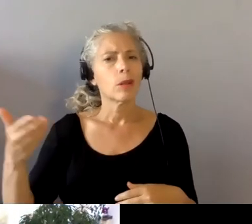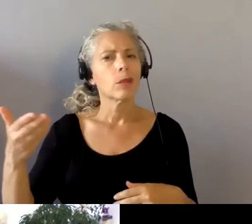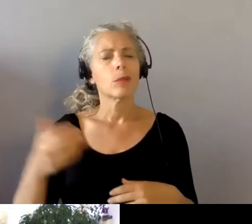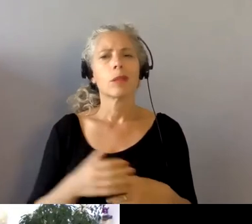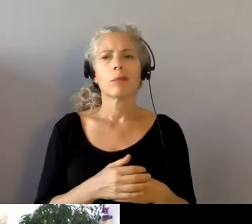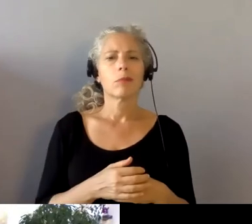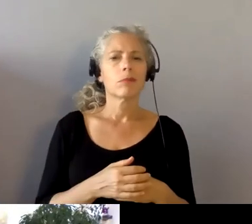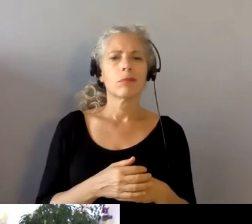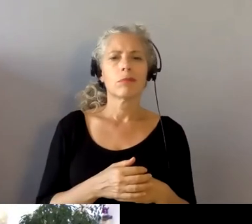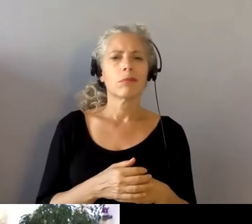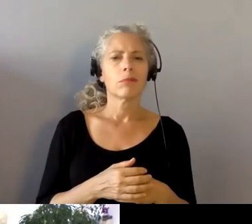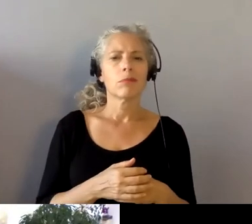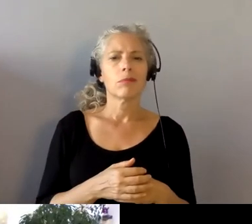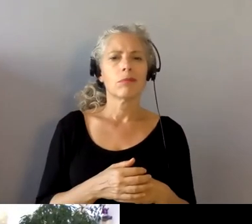that's,